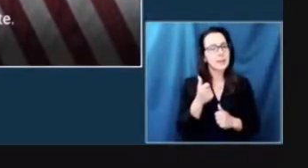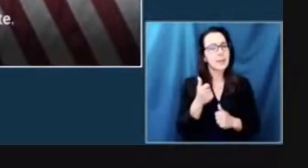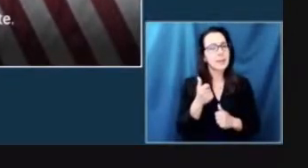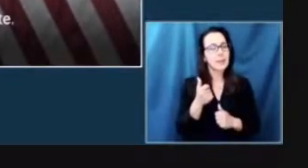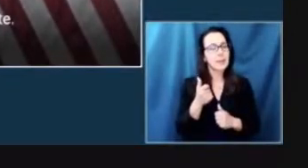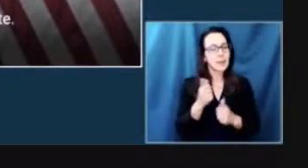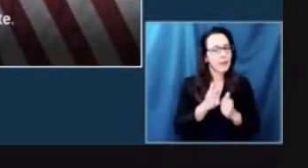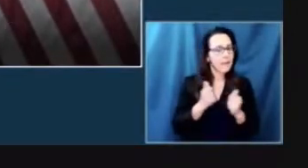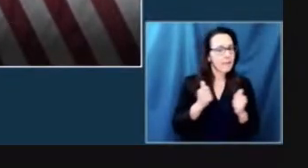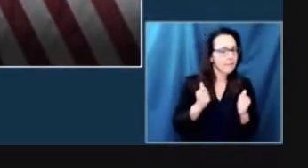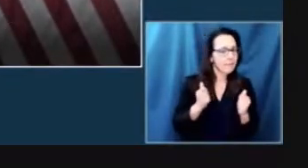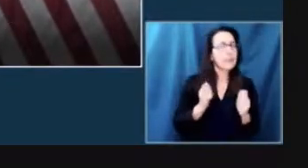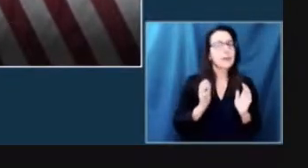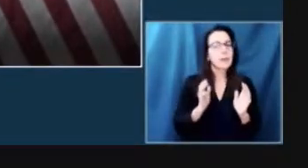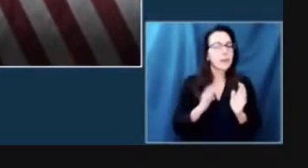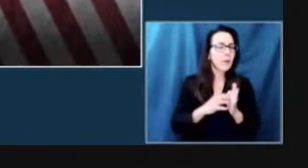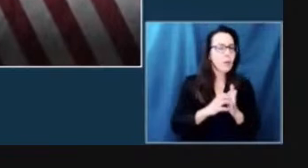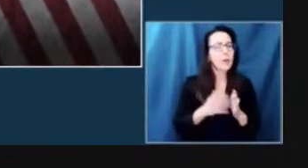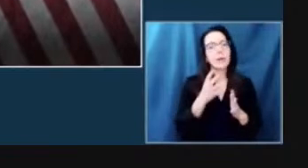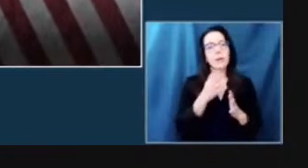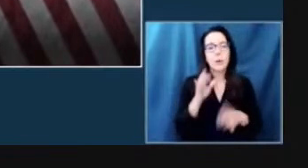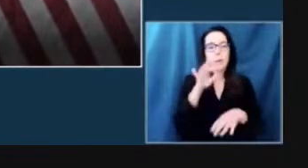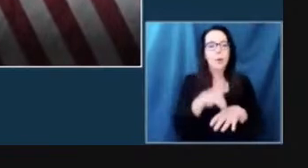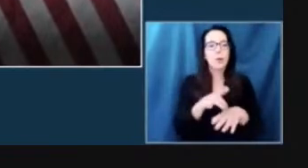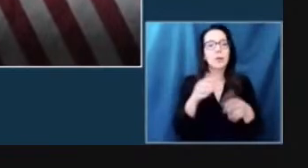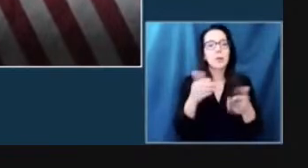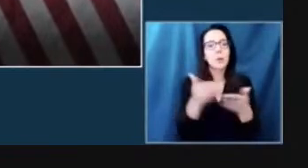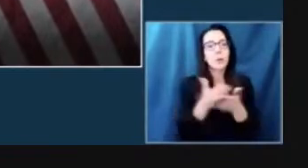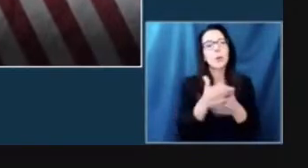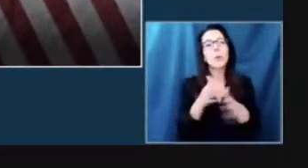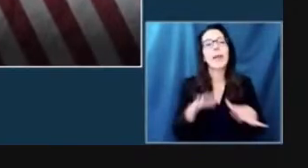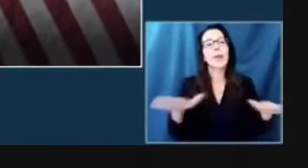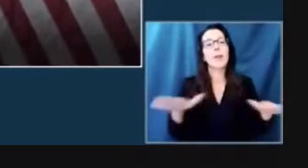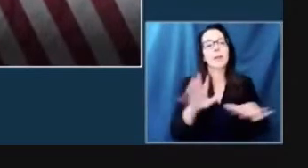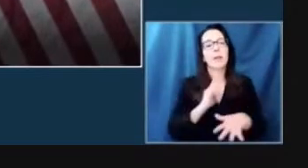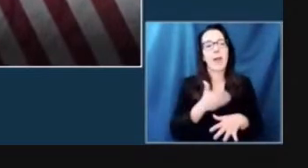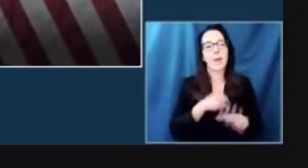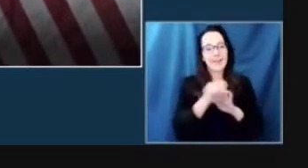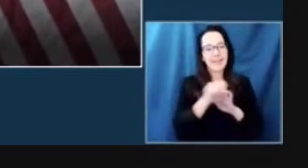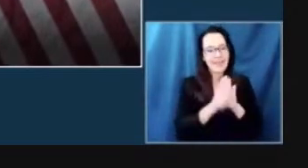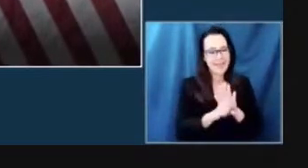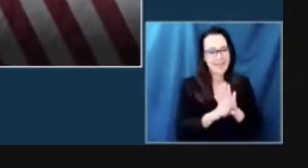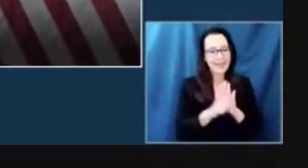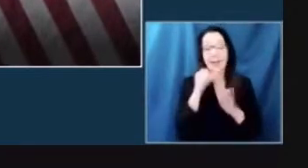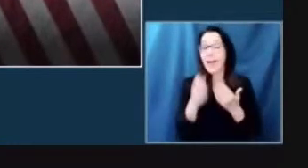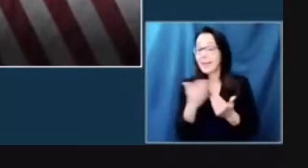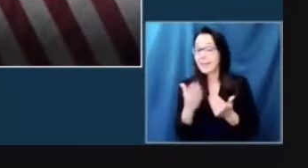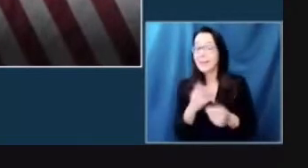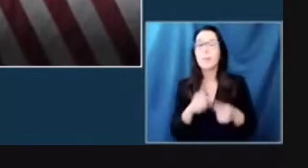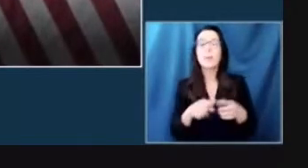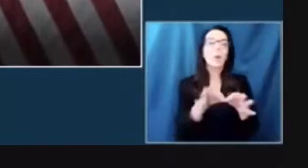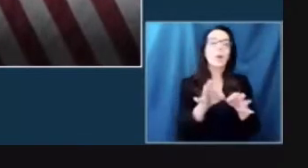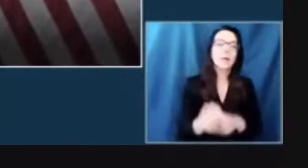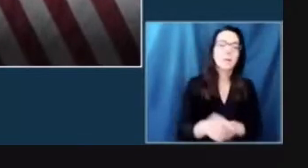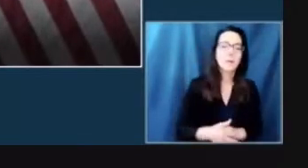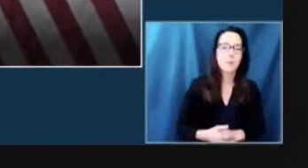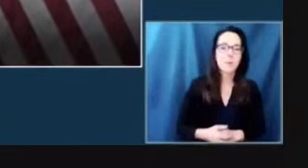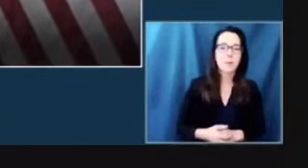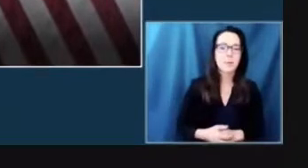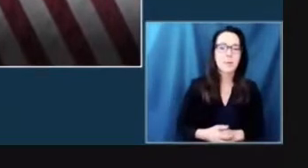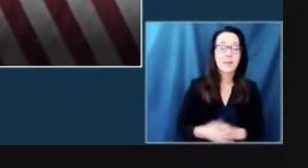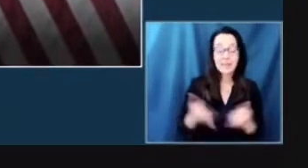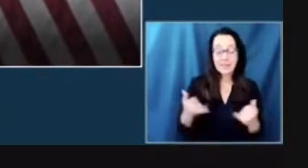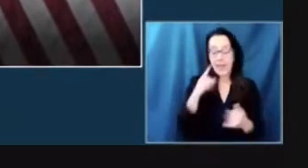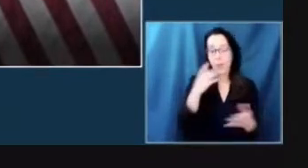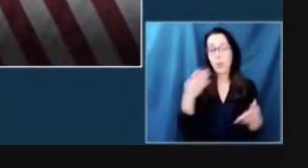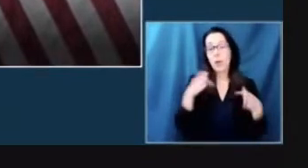of our state. It won't be easy, but it'll be worth it. So I will close today by simply saying thank